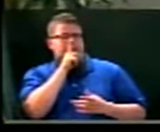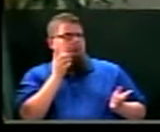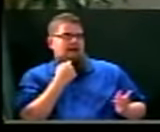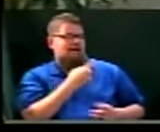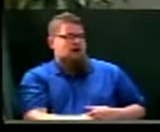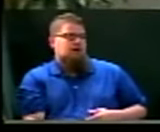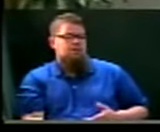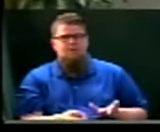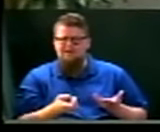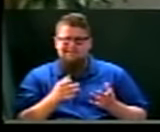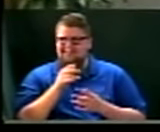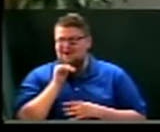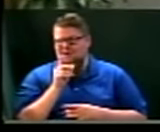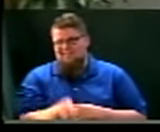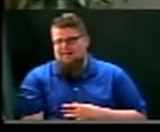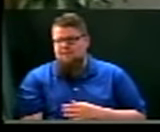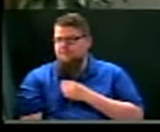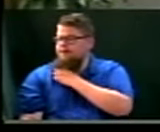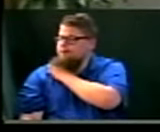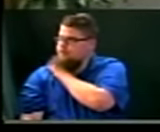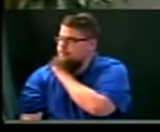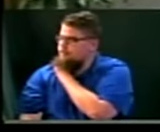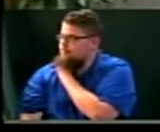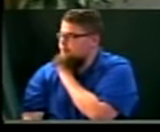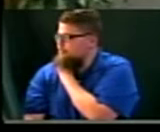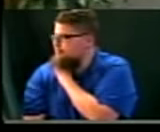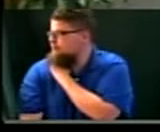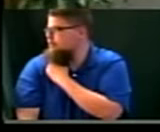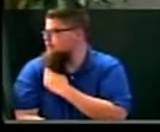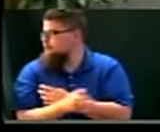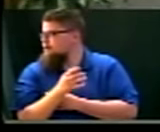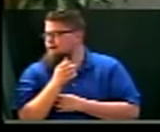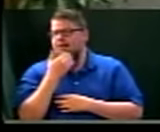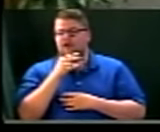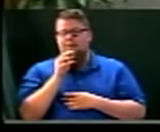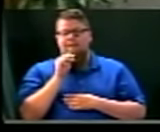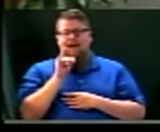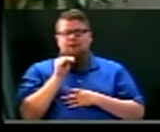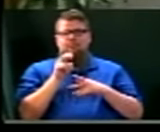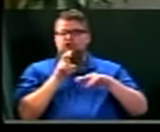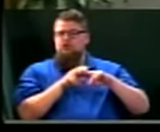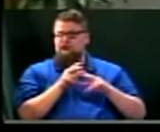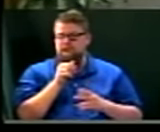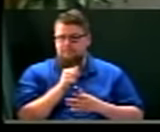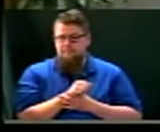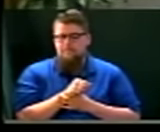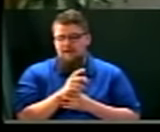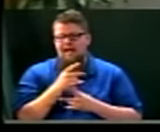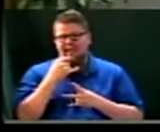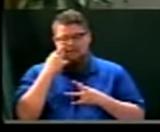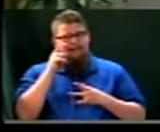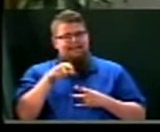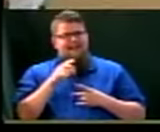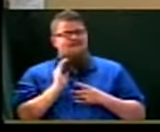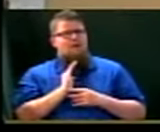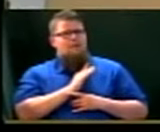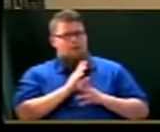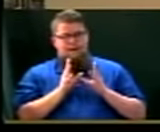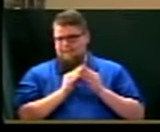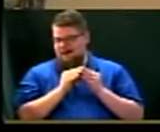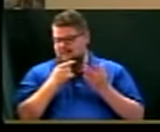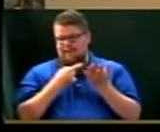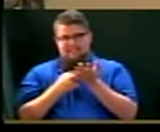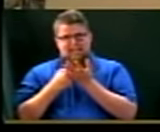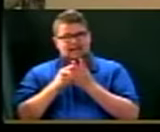Ms. Fugit. Ms. Horn. Thank you, Madam Chair. I think that we do need to have a board session to discuss this